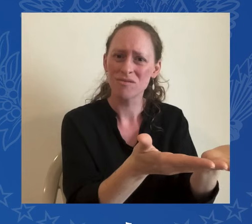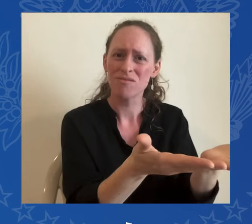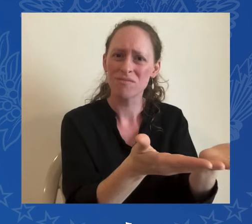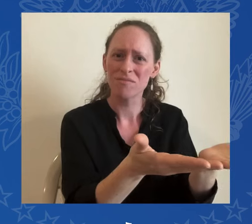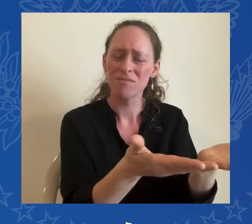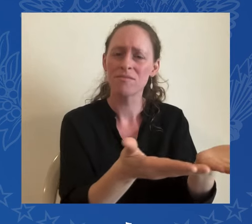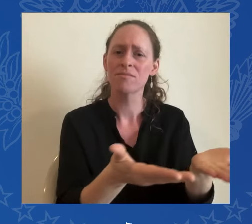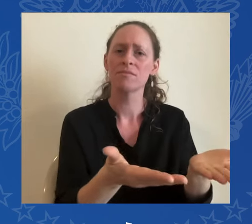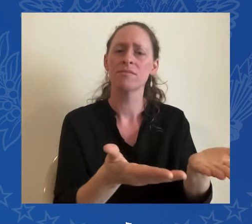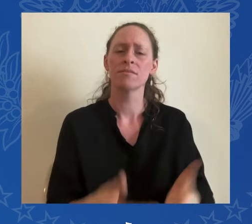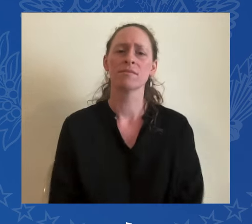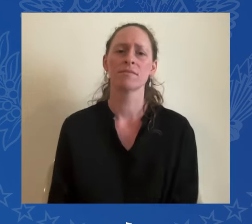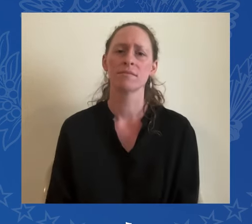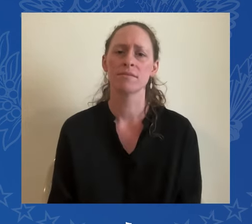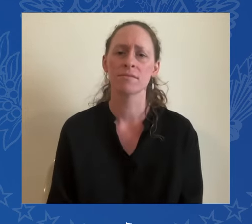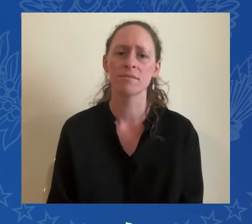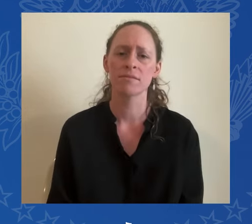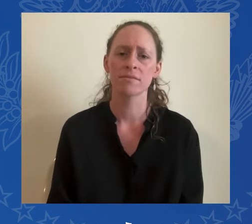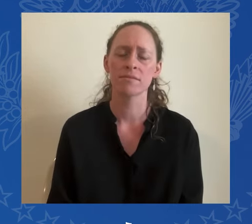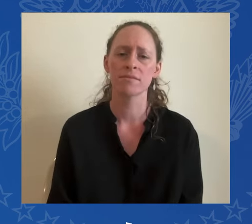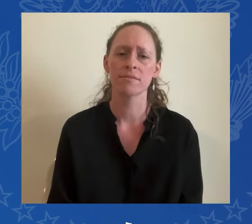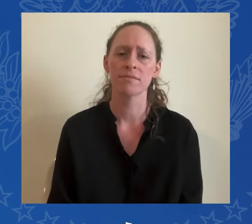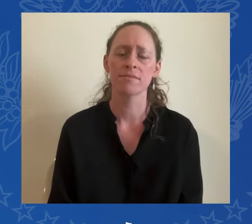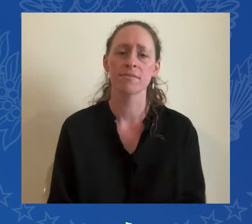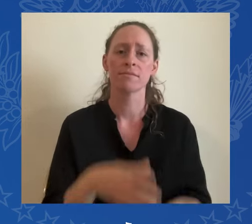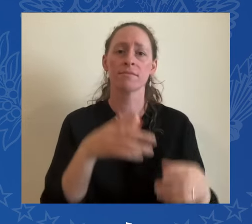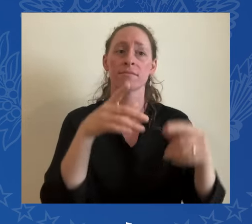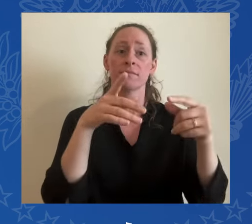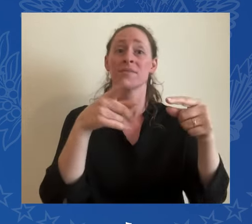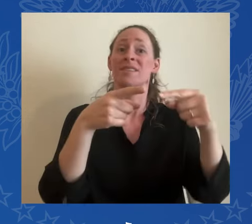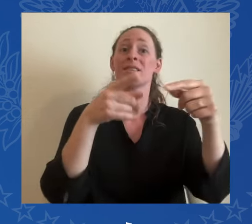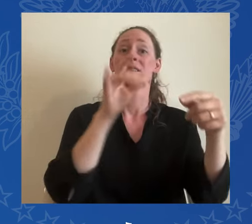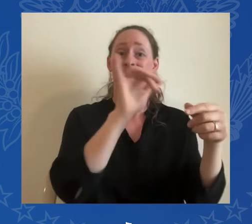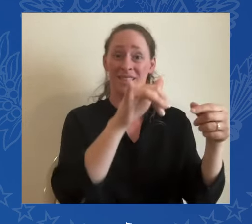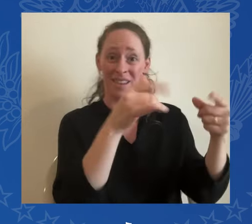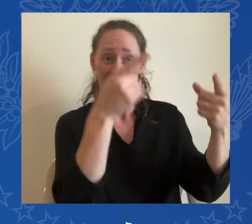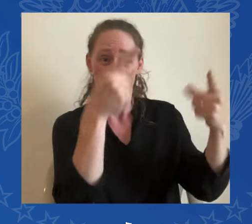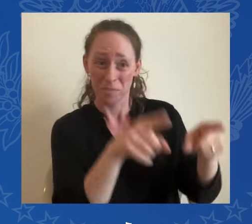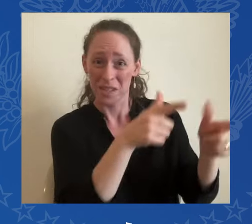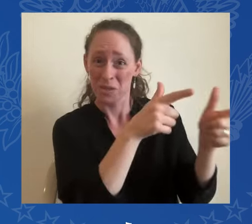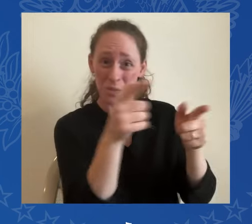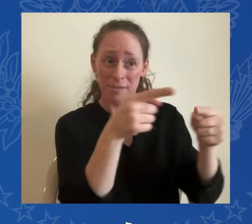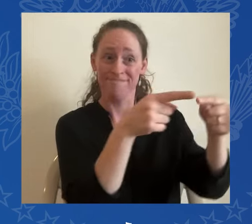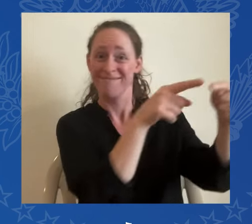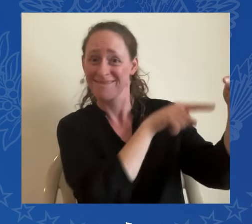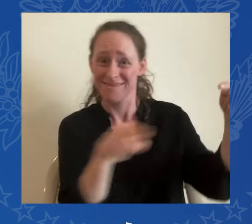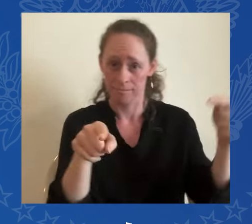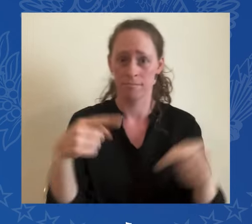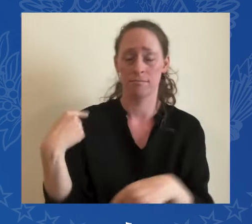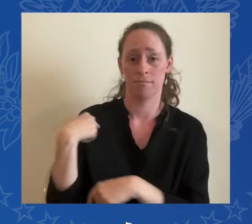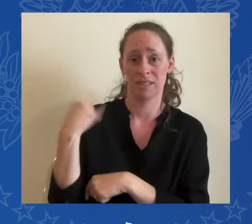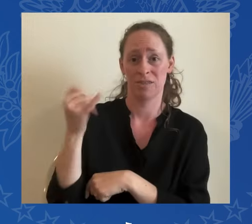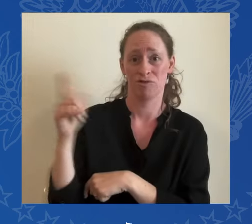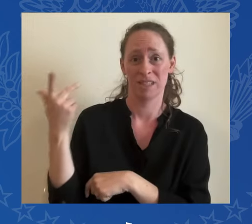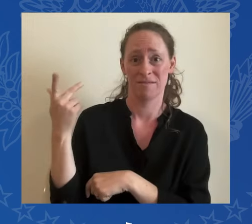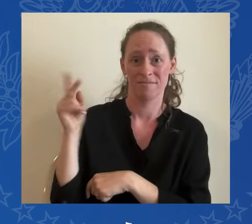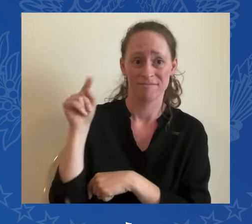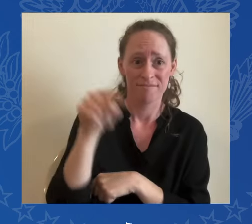behind us. 19 children, 9, 10, 11 years old, and 2